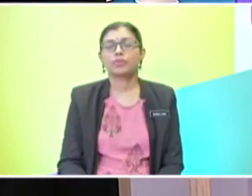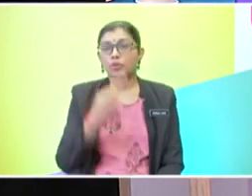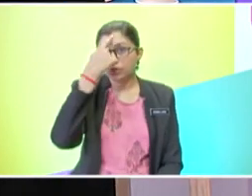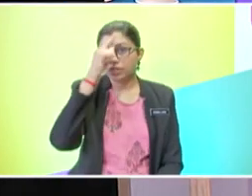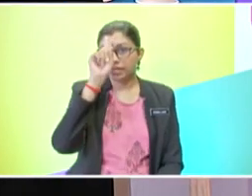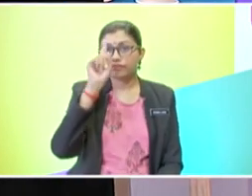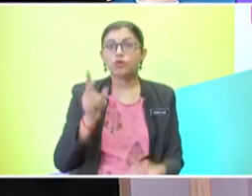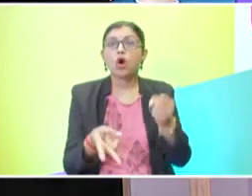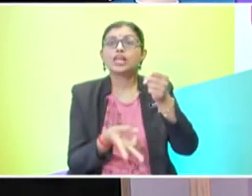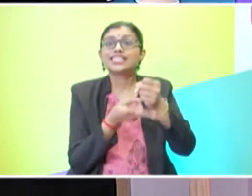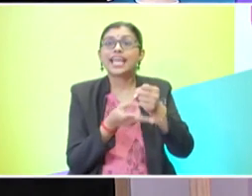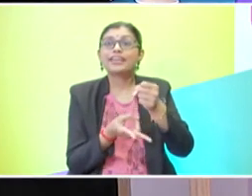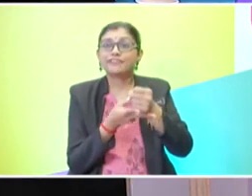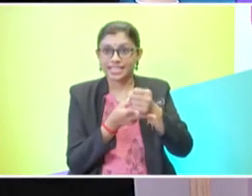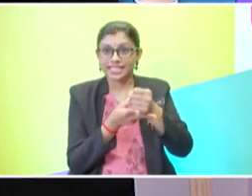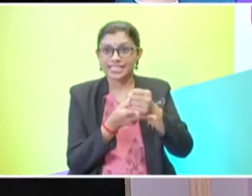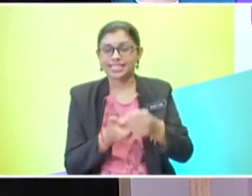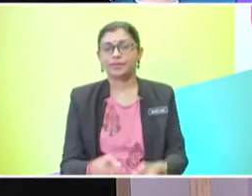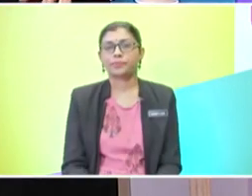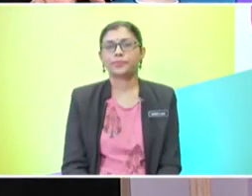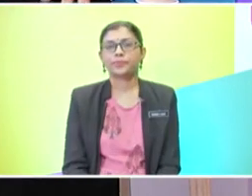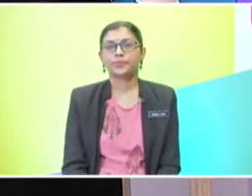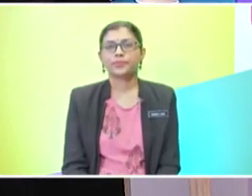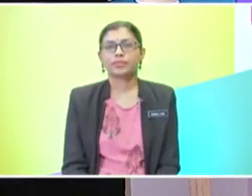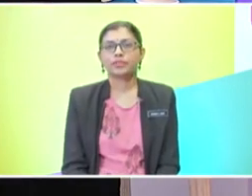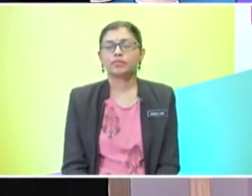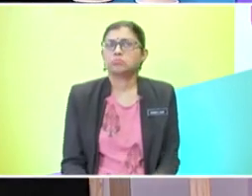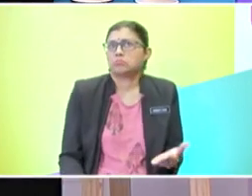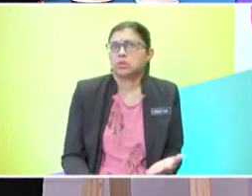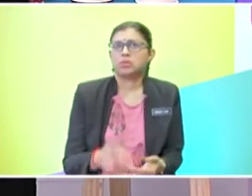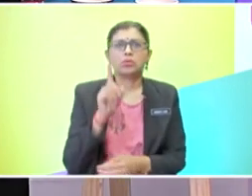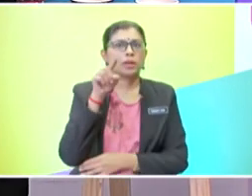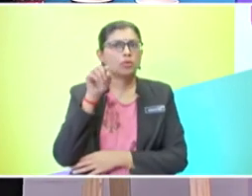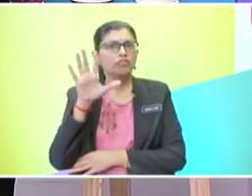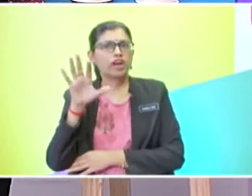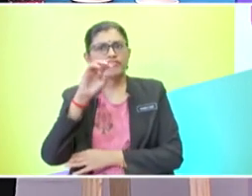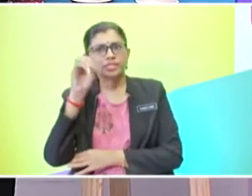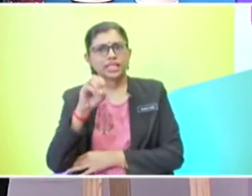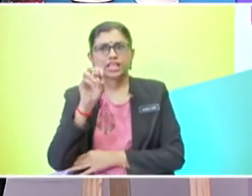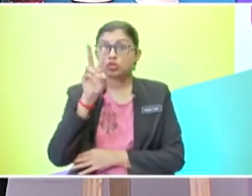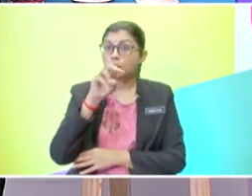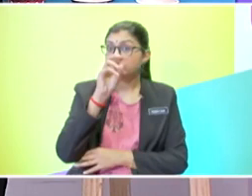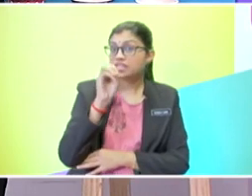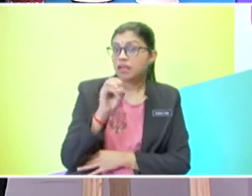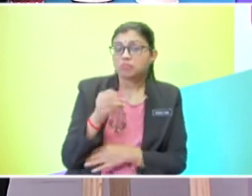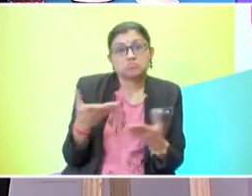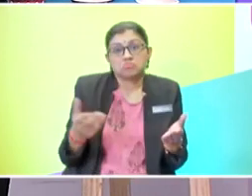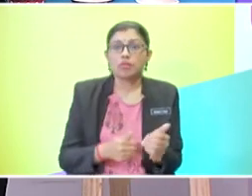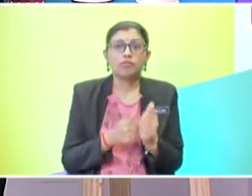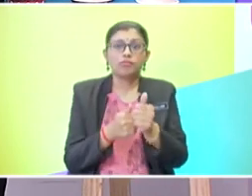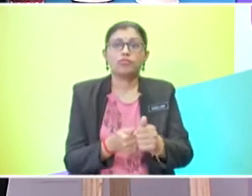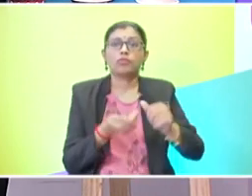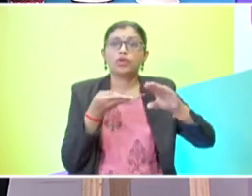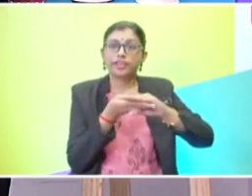of money received on savings kept in the bank. So it could be 2%, it could be 1.5%, and it could be 6%, and more than that.